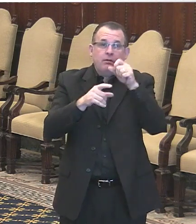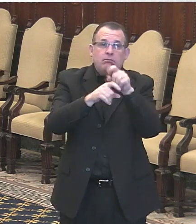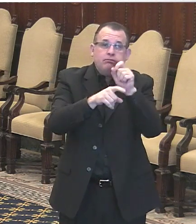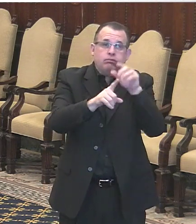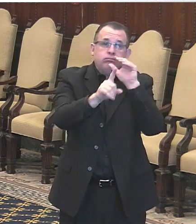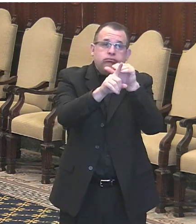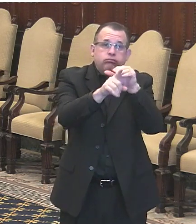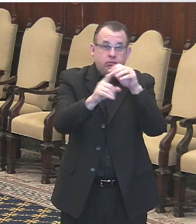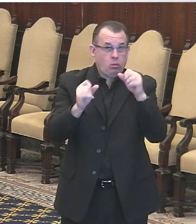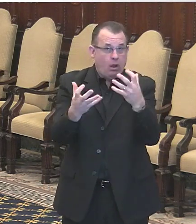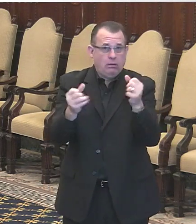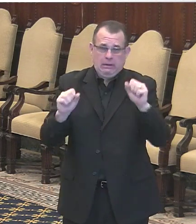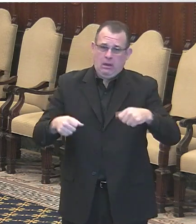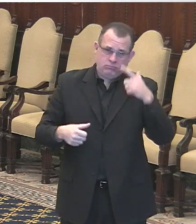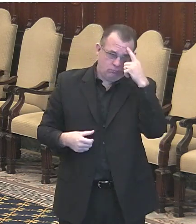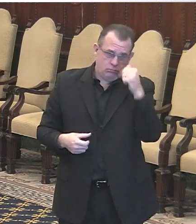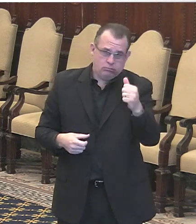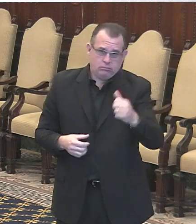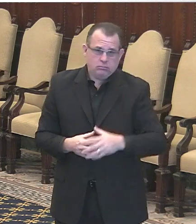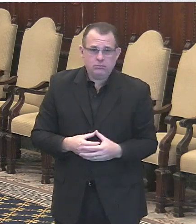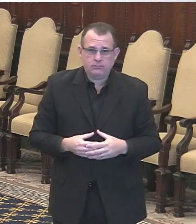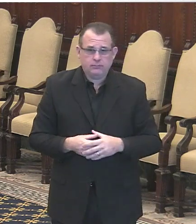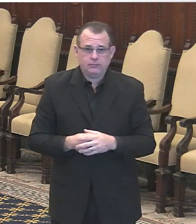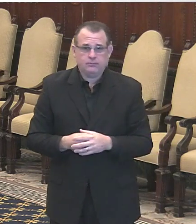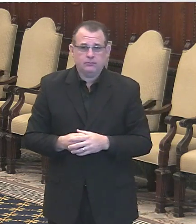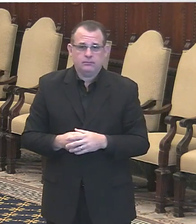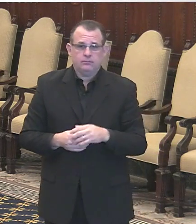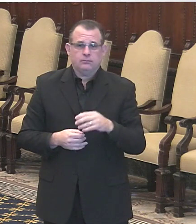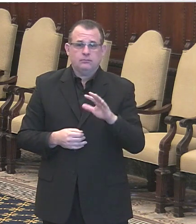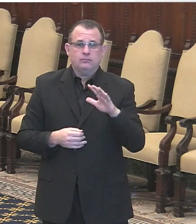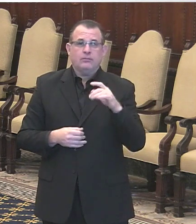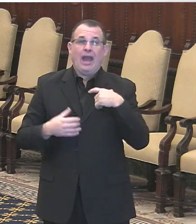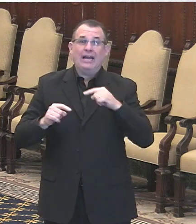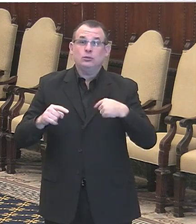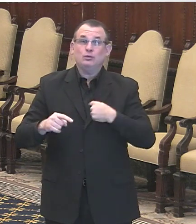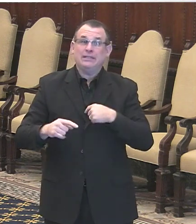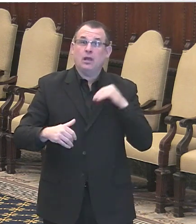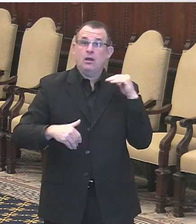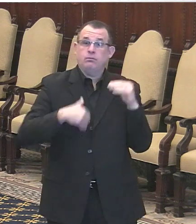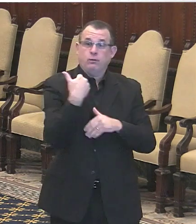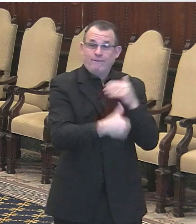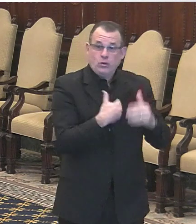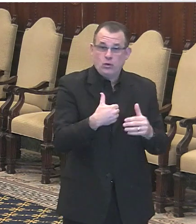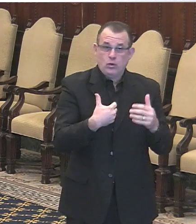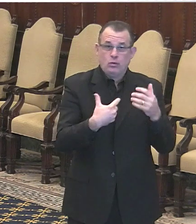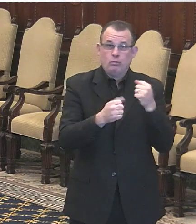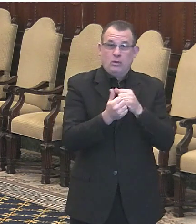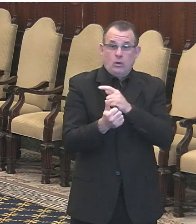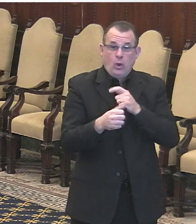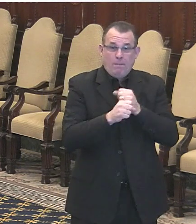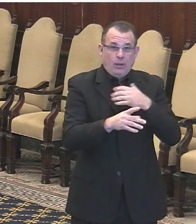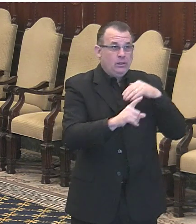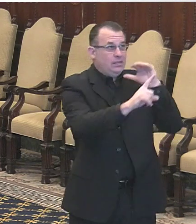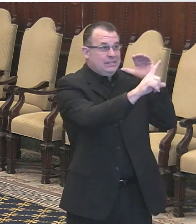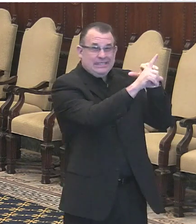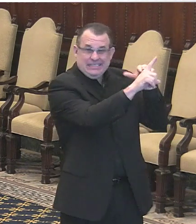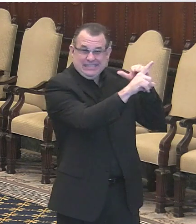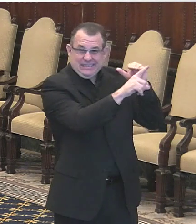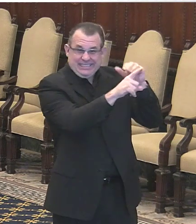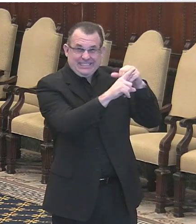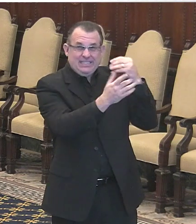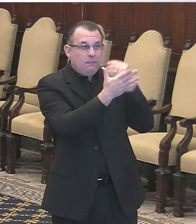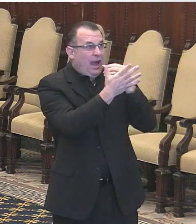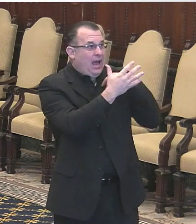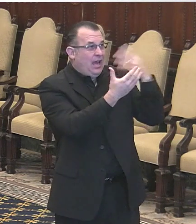phila.gov/recover-PHL. As we move forward with this, I continue to urge federal lawmakers to move quickly on further funding for Philadelphia and other